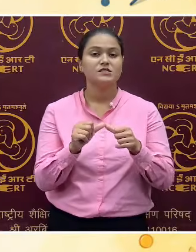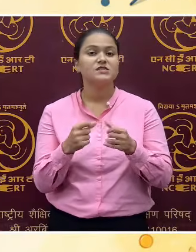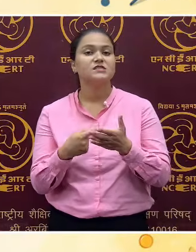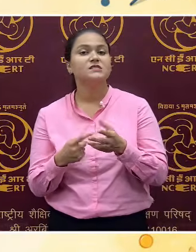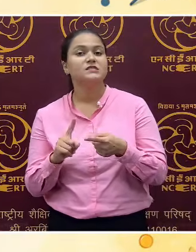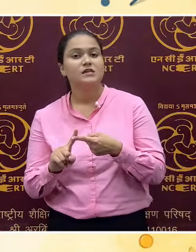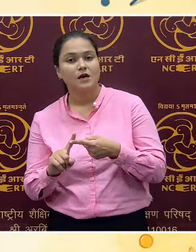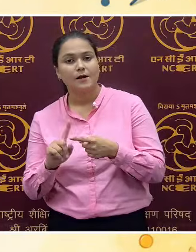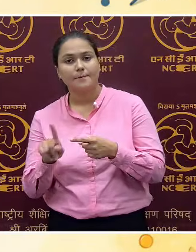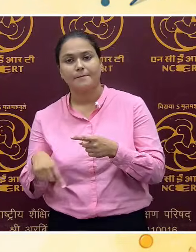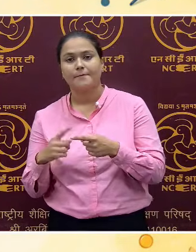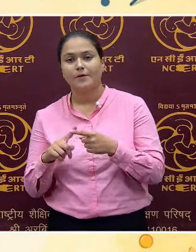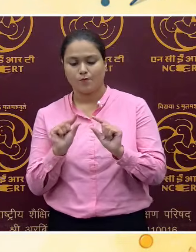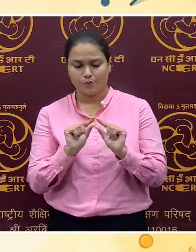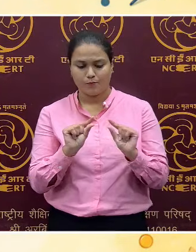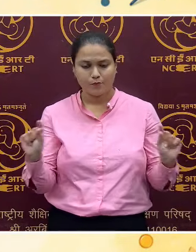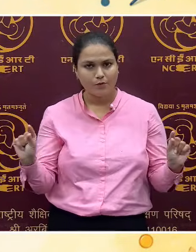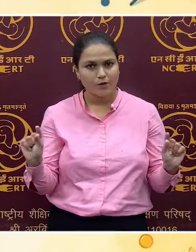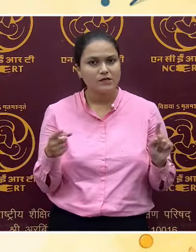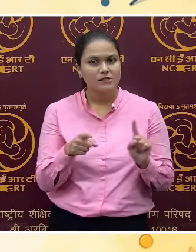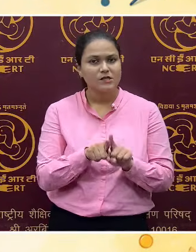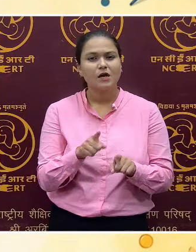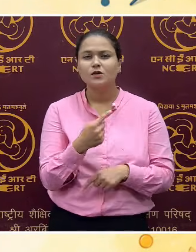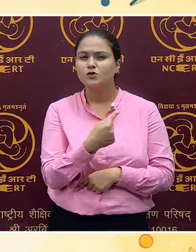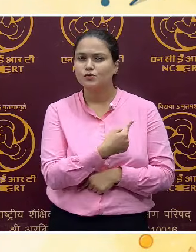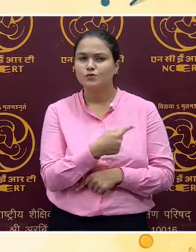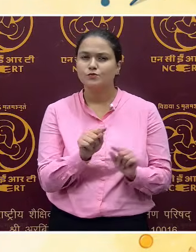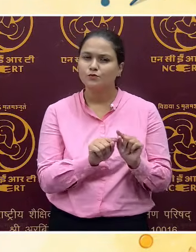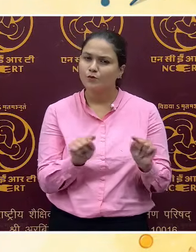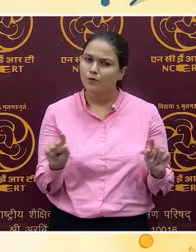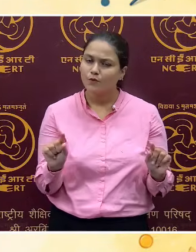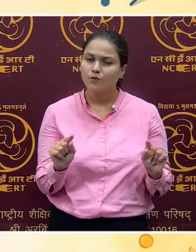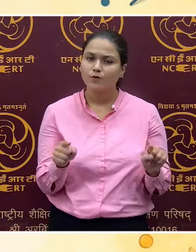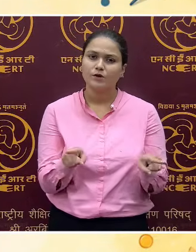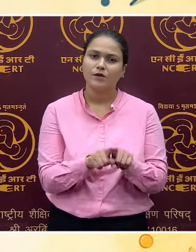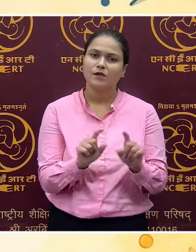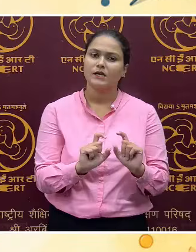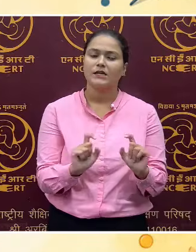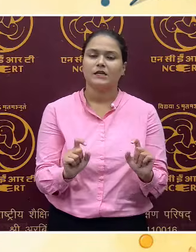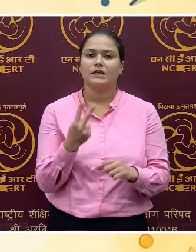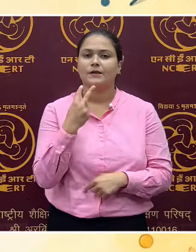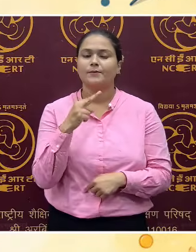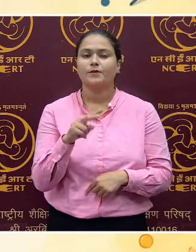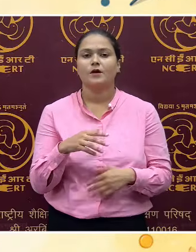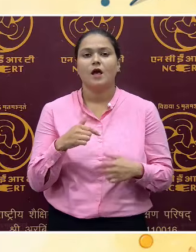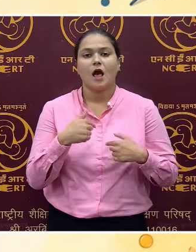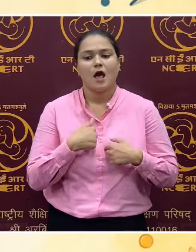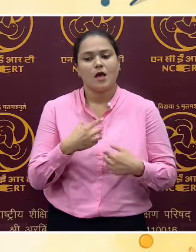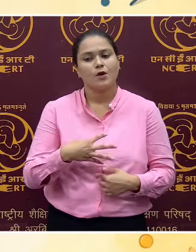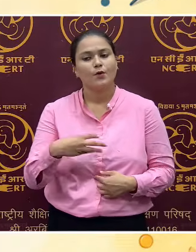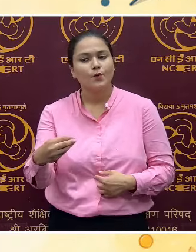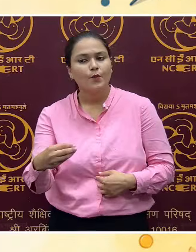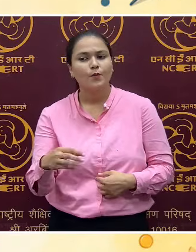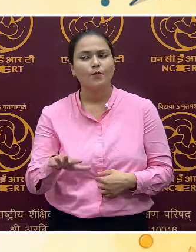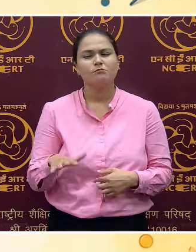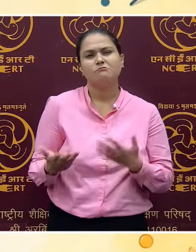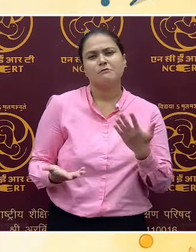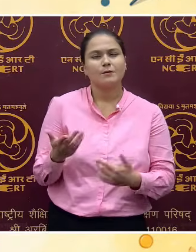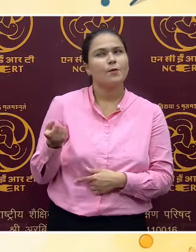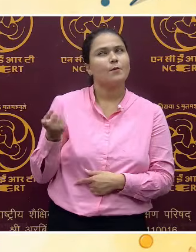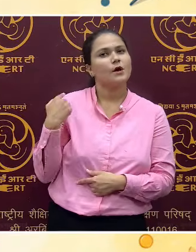past participle of the verb, is going, are going, was going, were